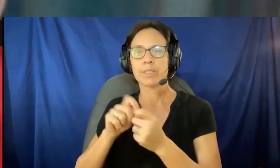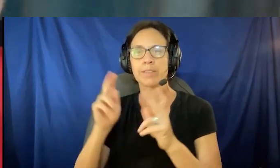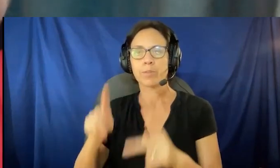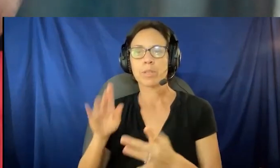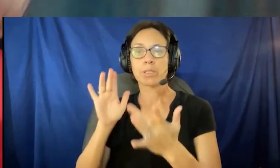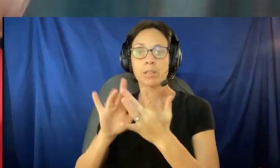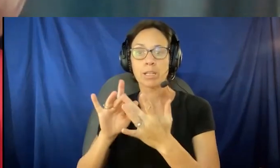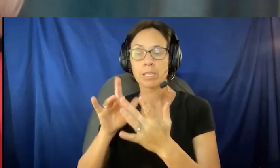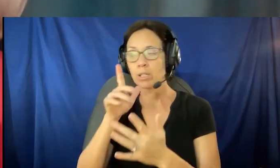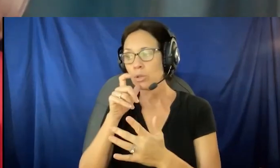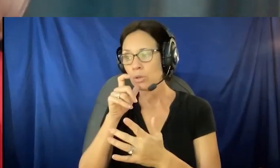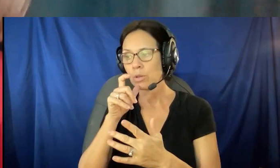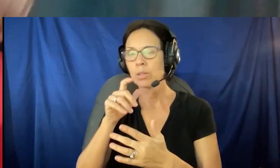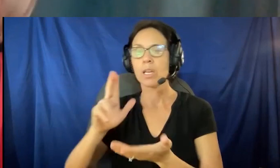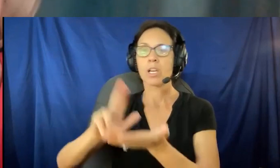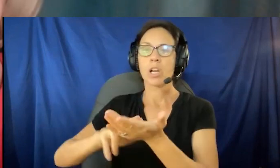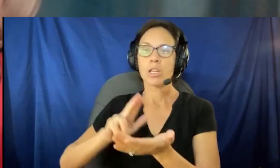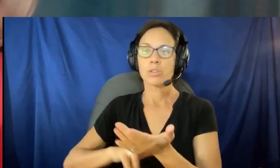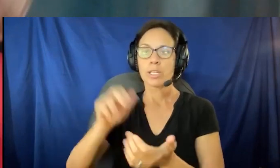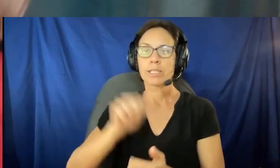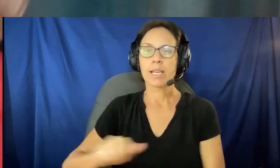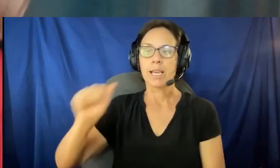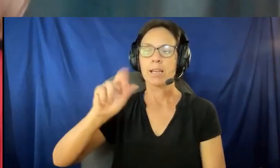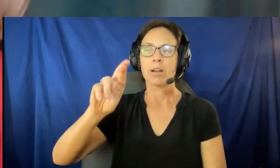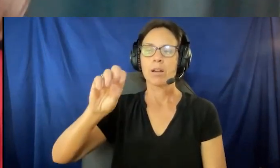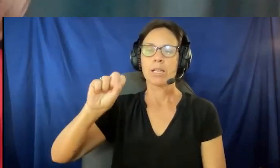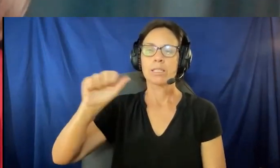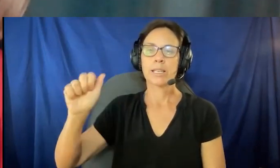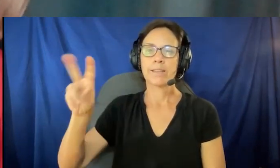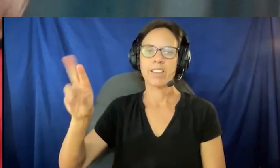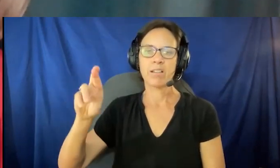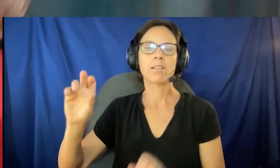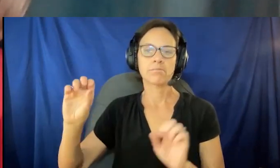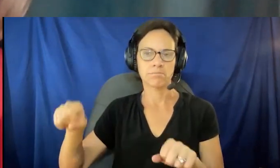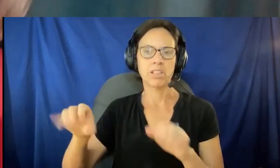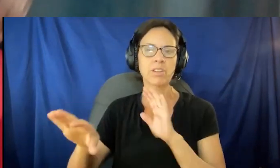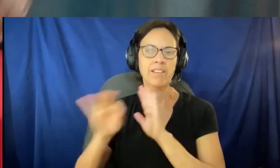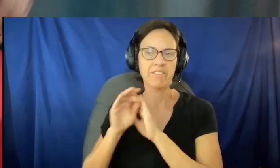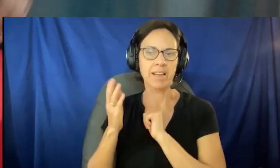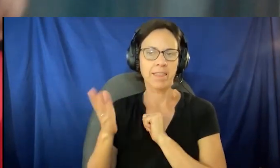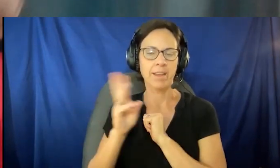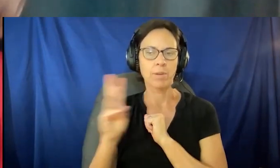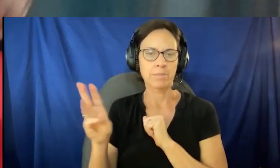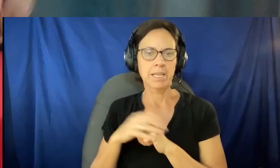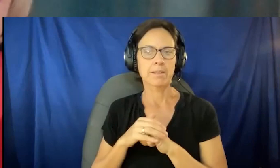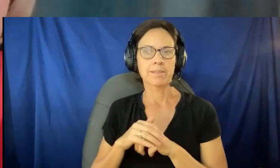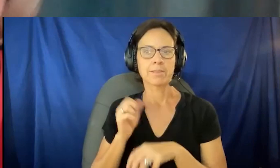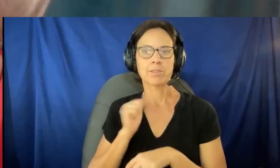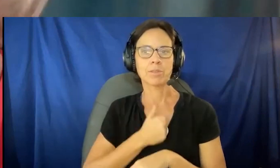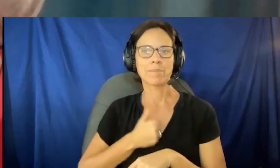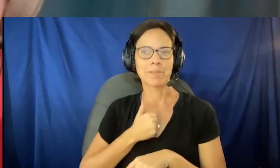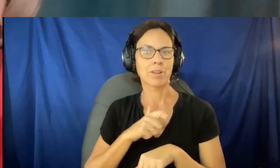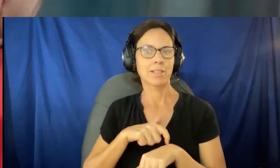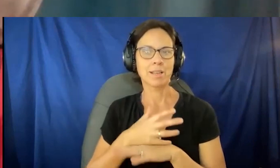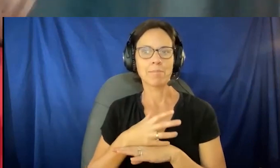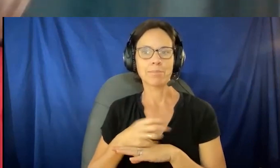you could reach out to contracts@RSA-VR and you can find them. Okay, so I'm sorry, we've got to wrap